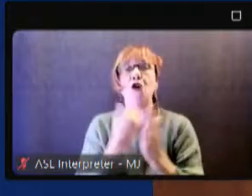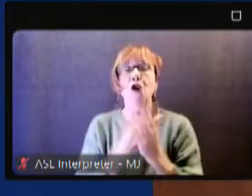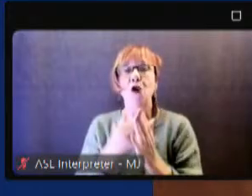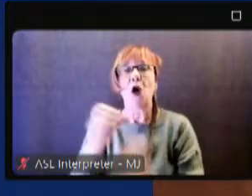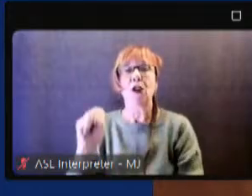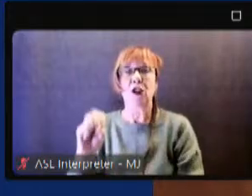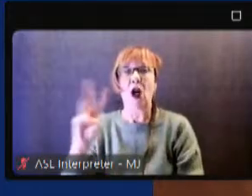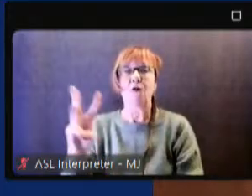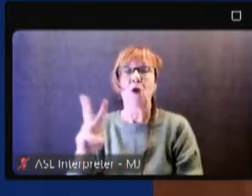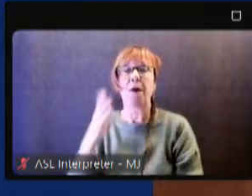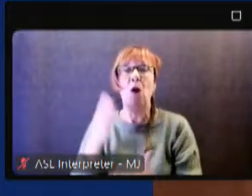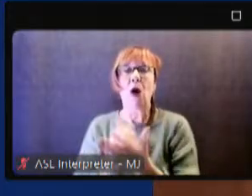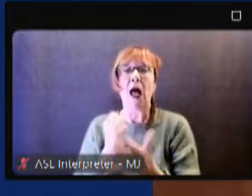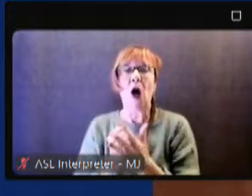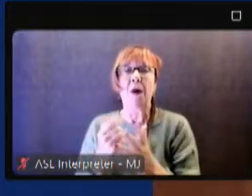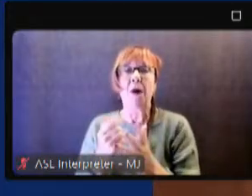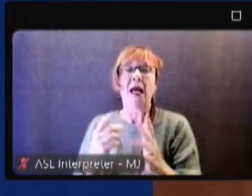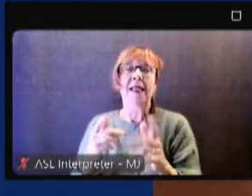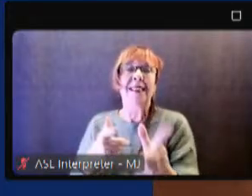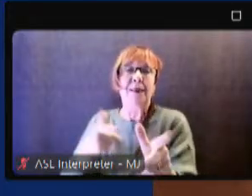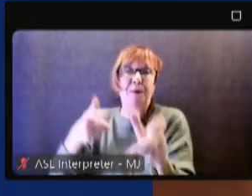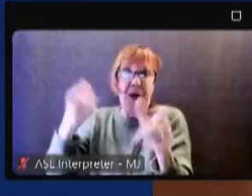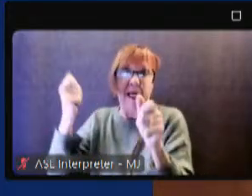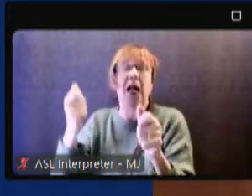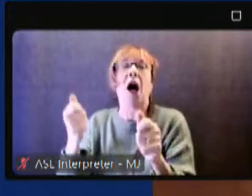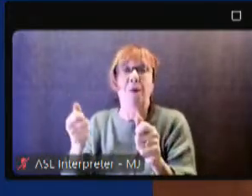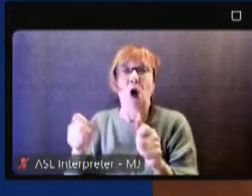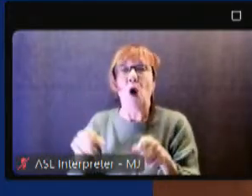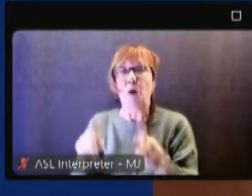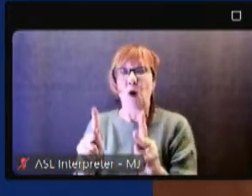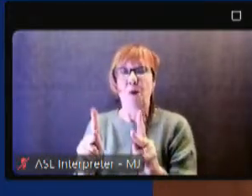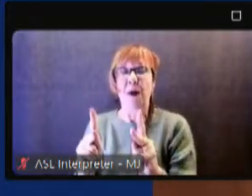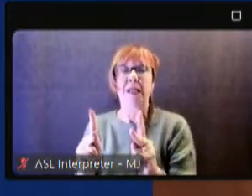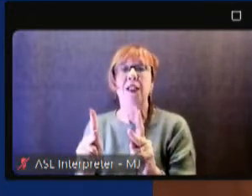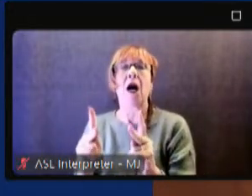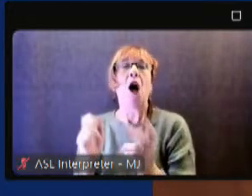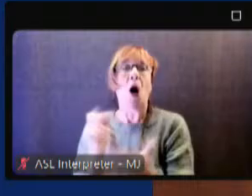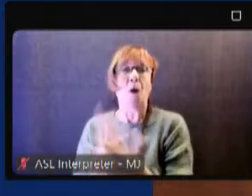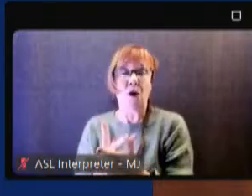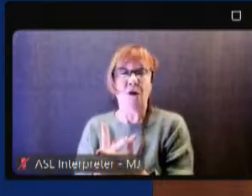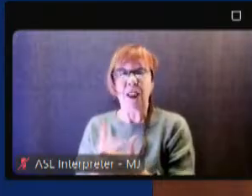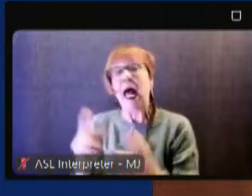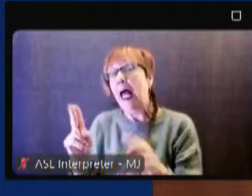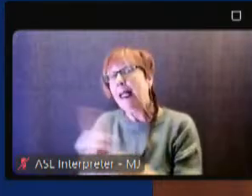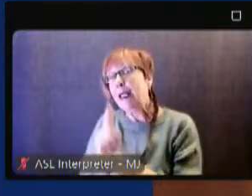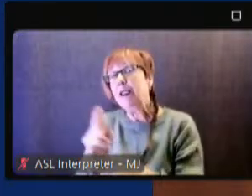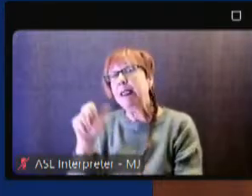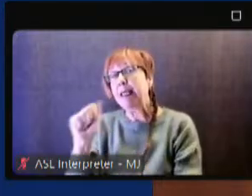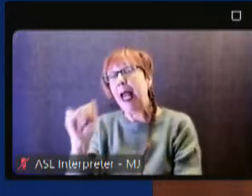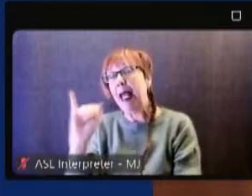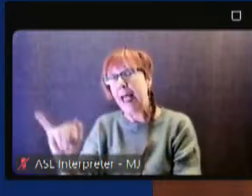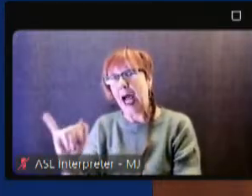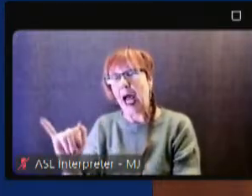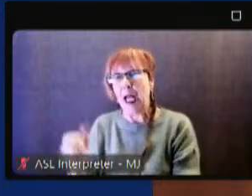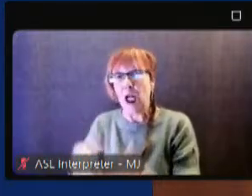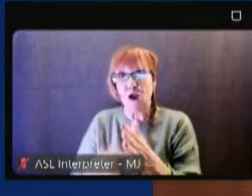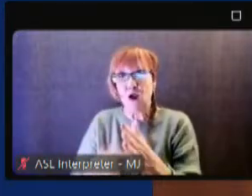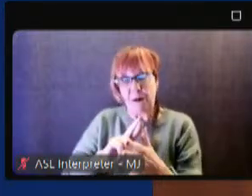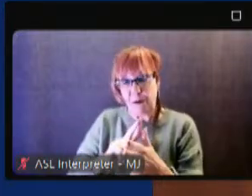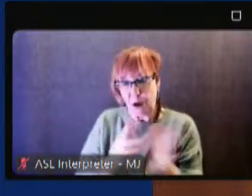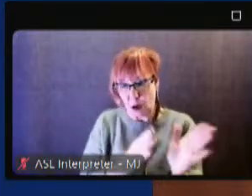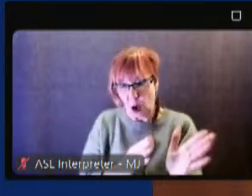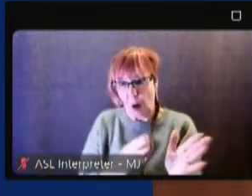permit approvals. This cutting-edge tool uses artificial intelligence to review residential rebuilding plans more